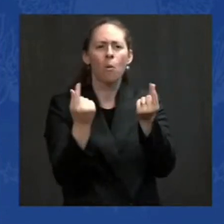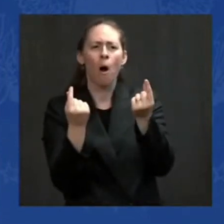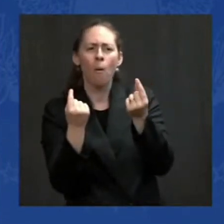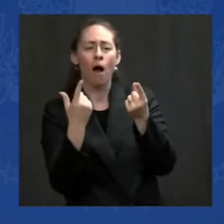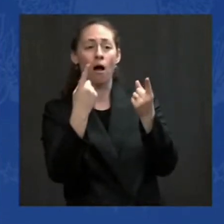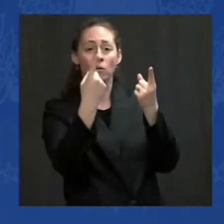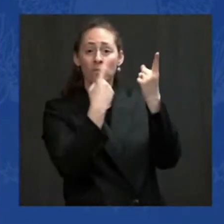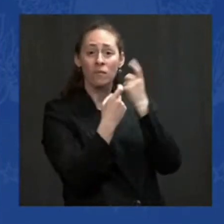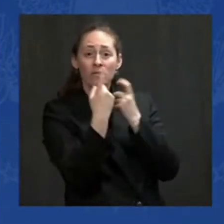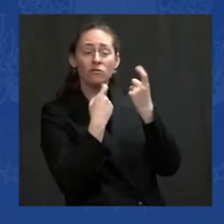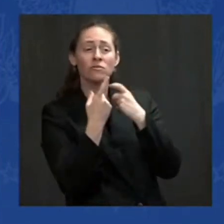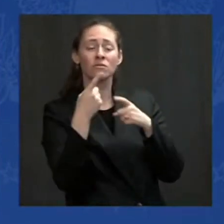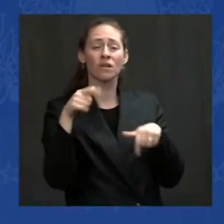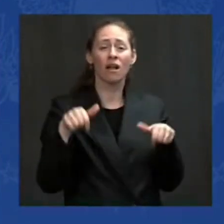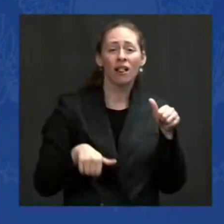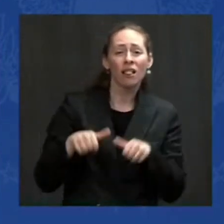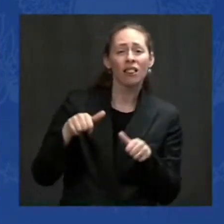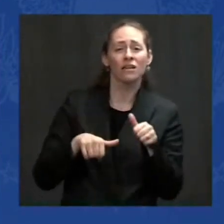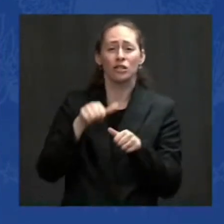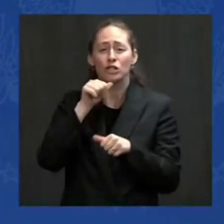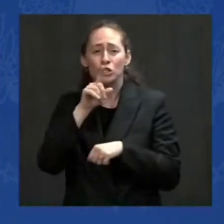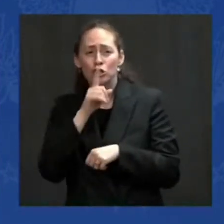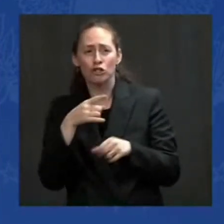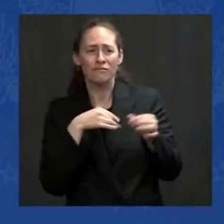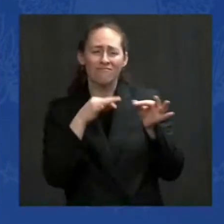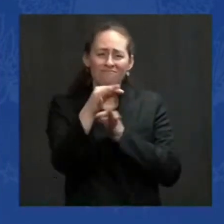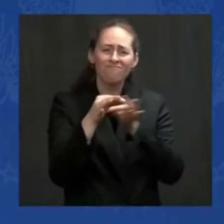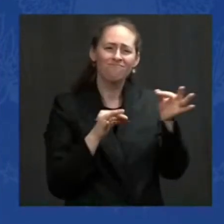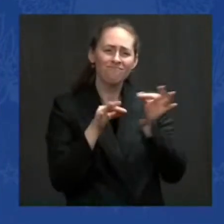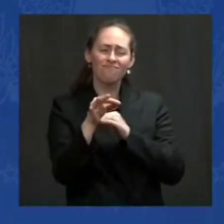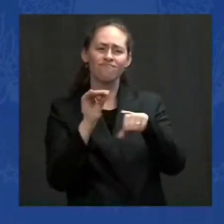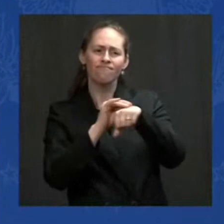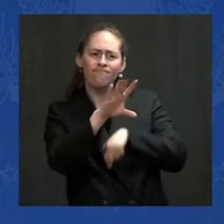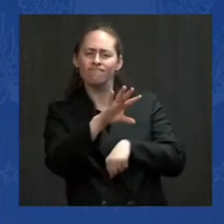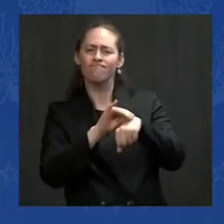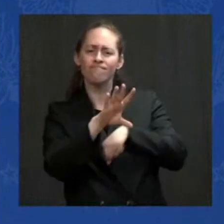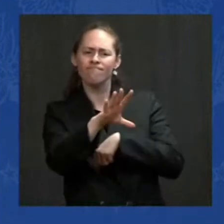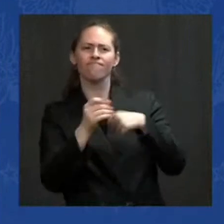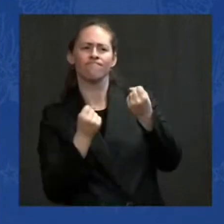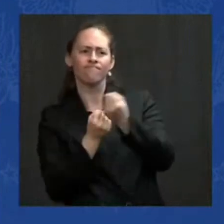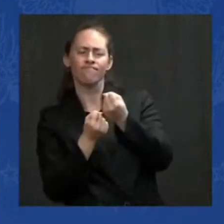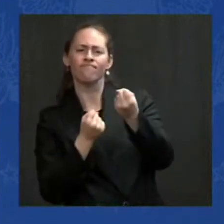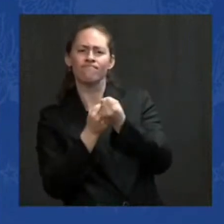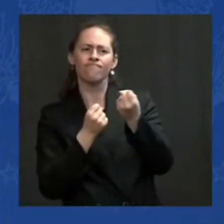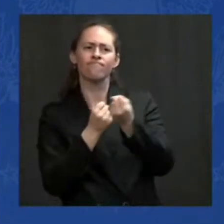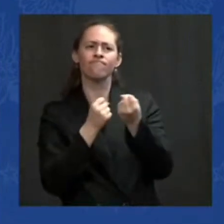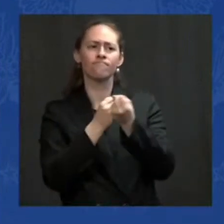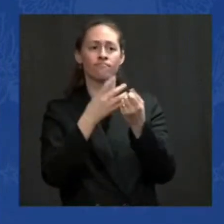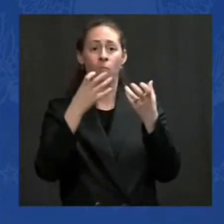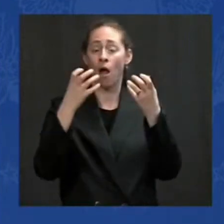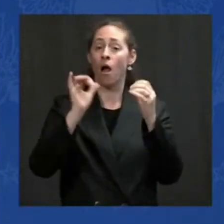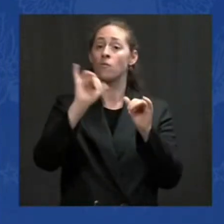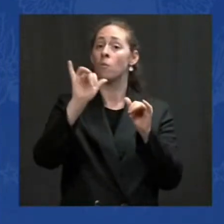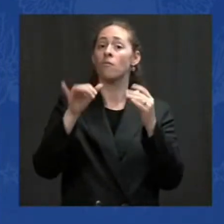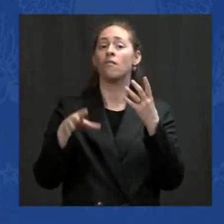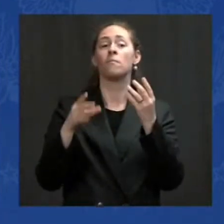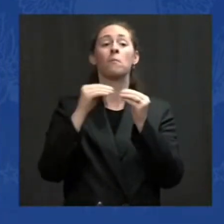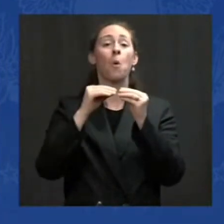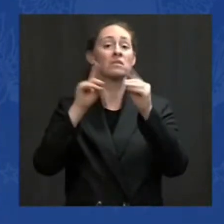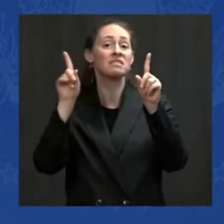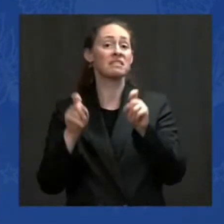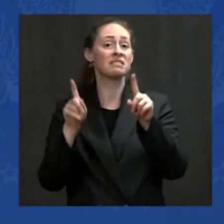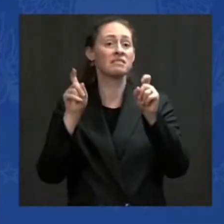expand access to vaccinations and testing. In the days and weeks ahead, we will continue to make sure states have access